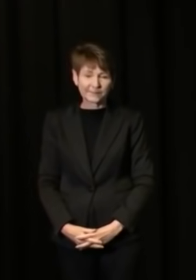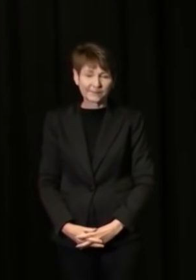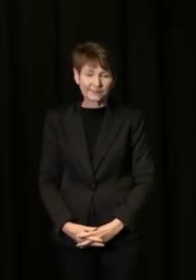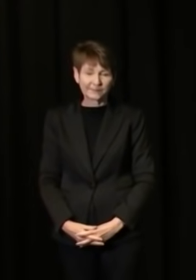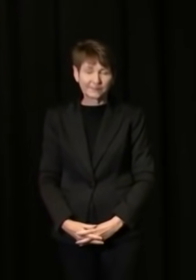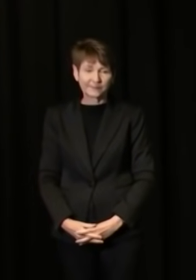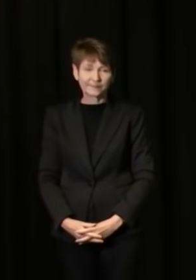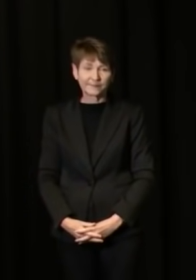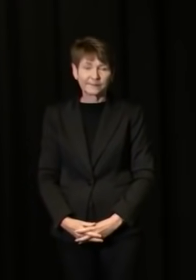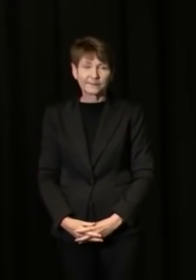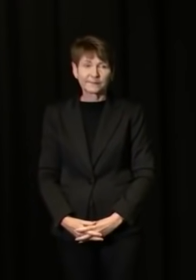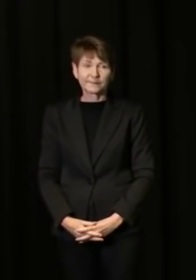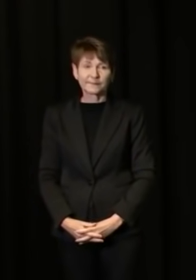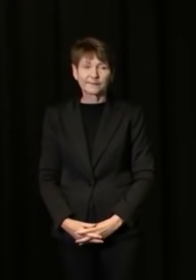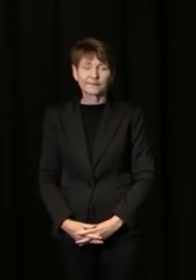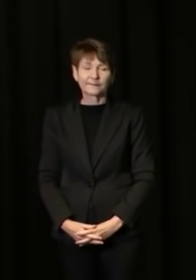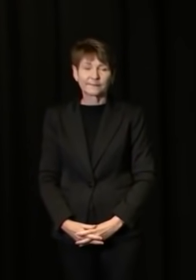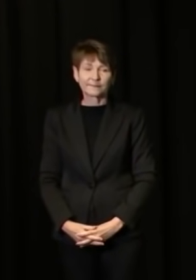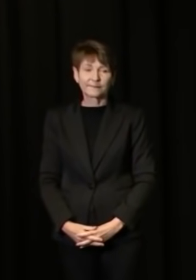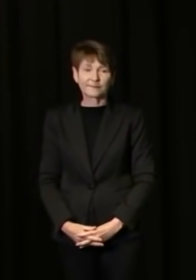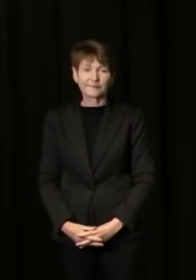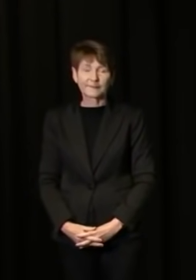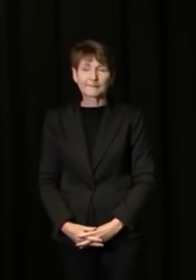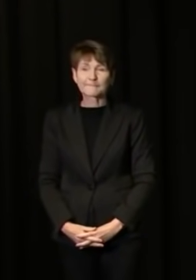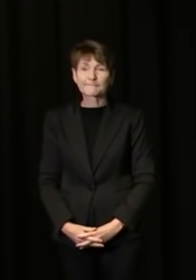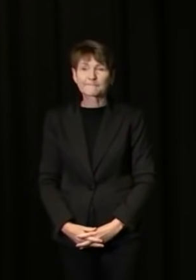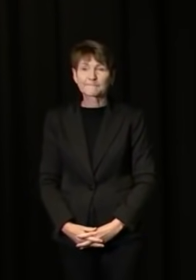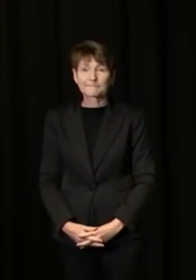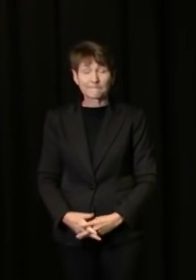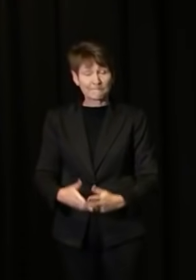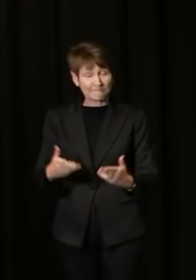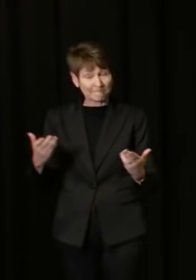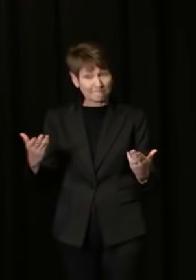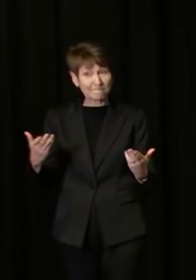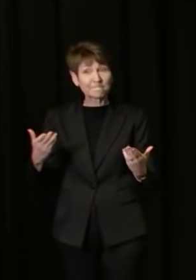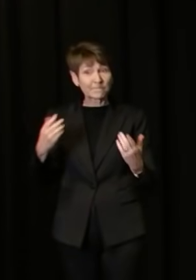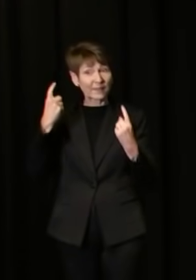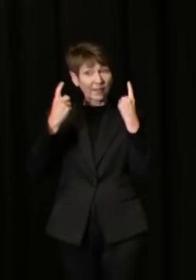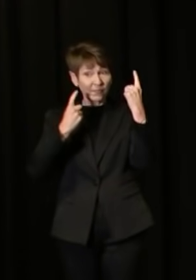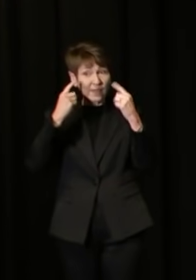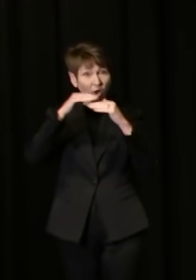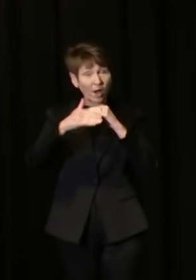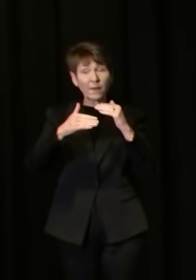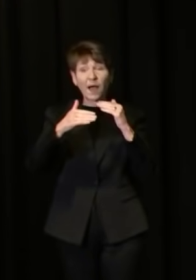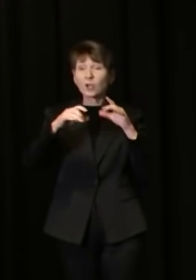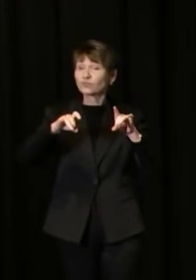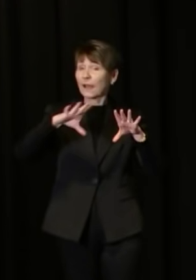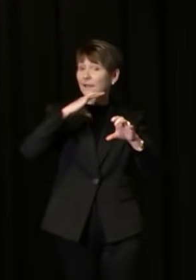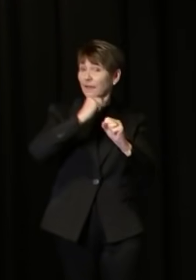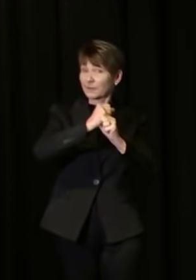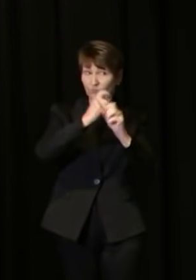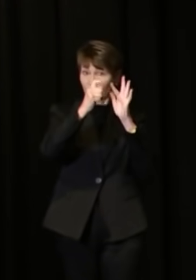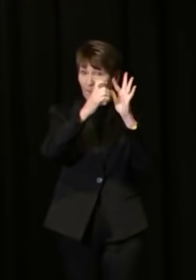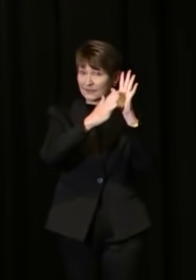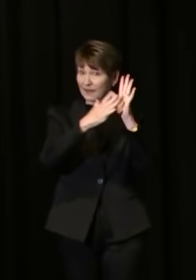So, as the Premier has indicated, the national plan for opening in Victoria